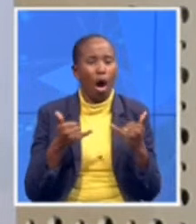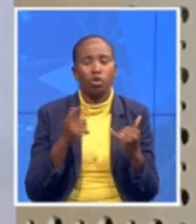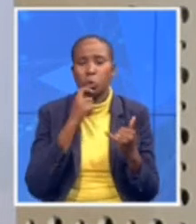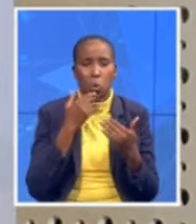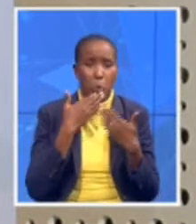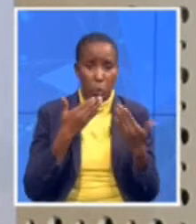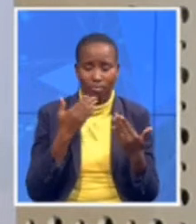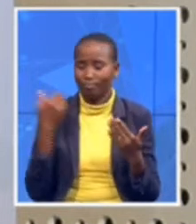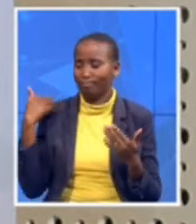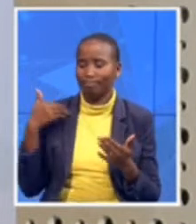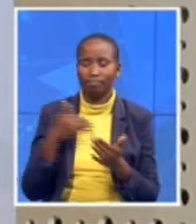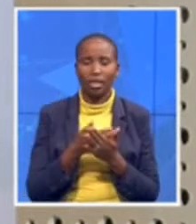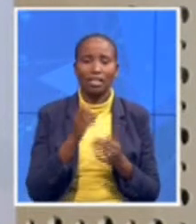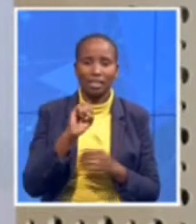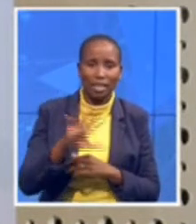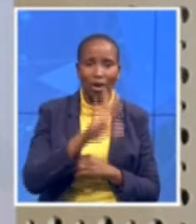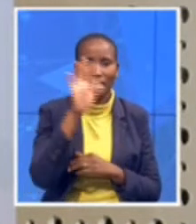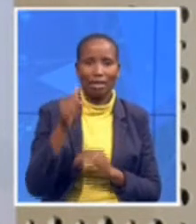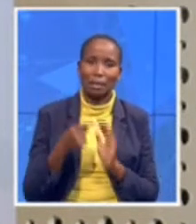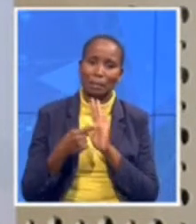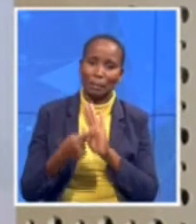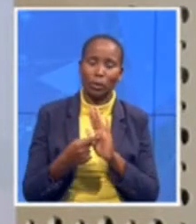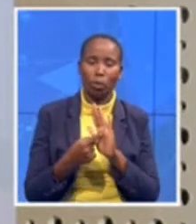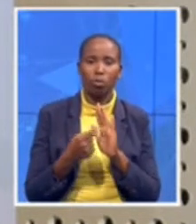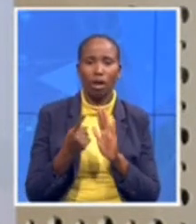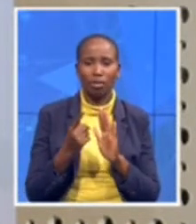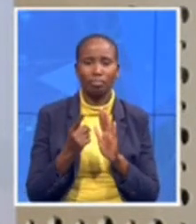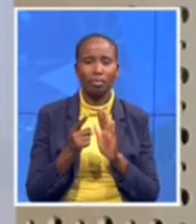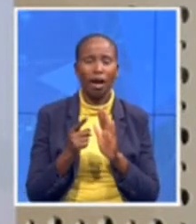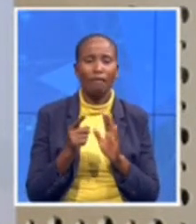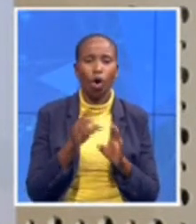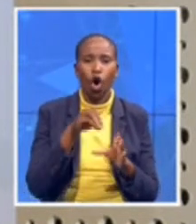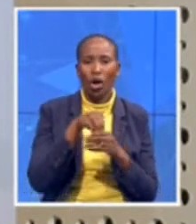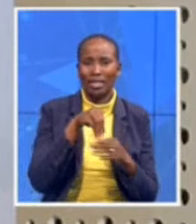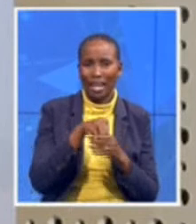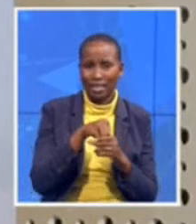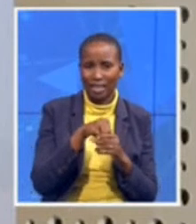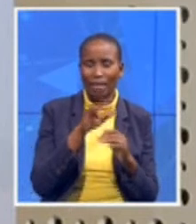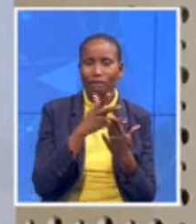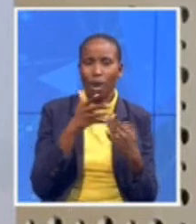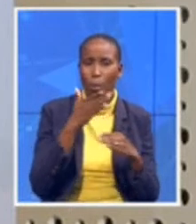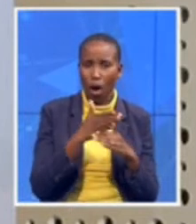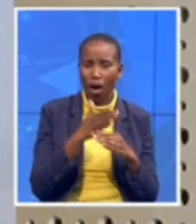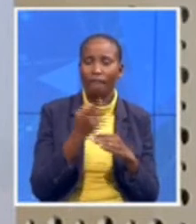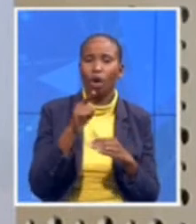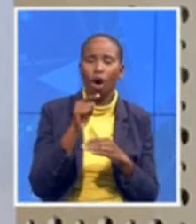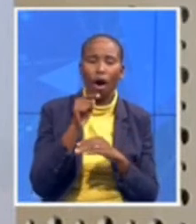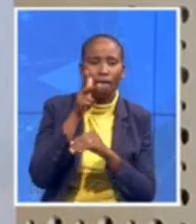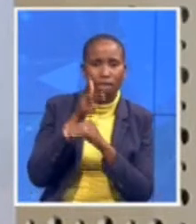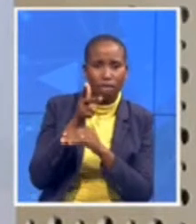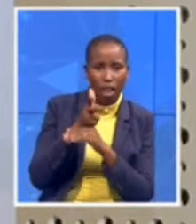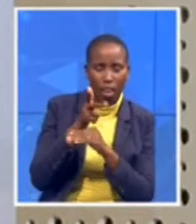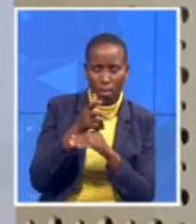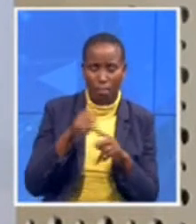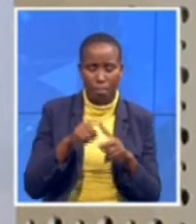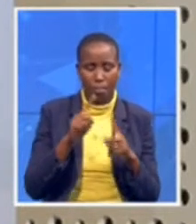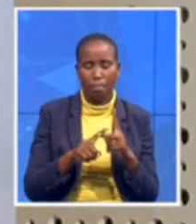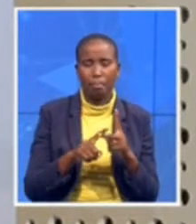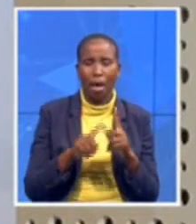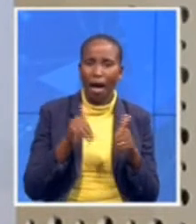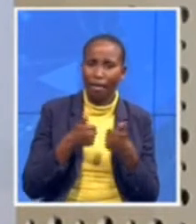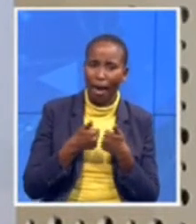content classification framework for films, games, and certain publications that aptly balances these